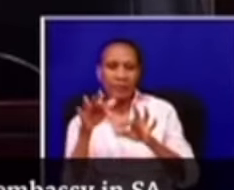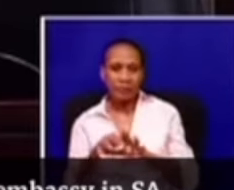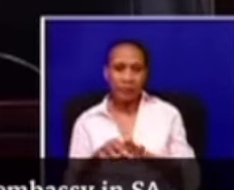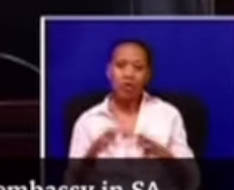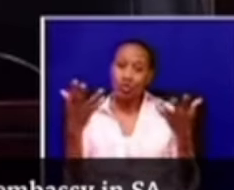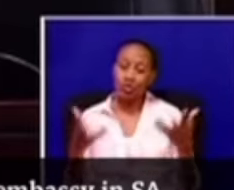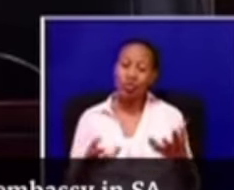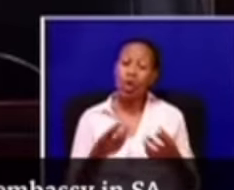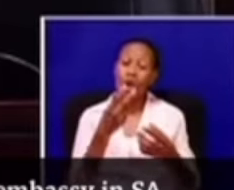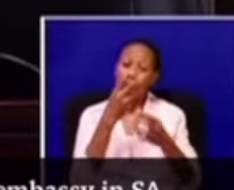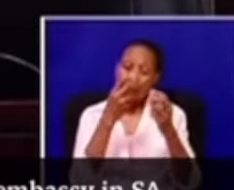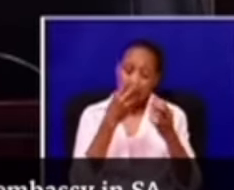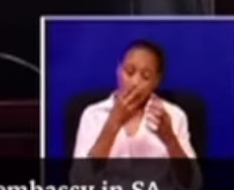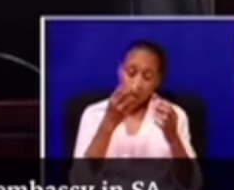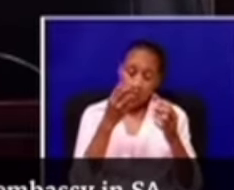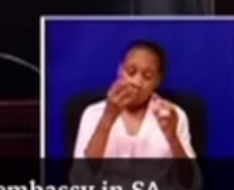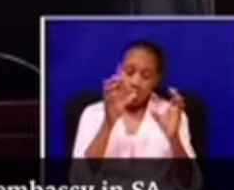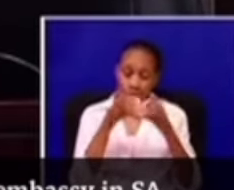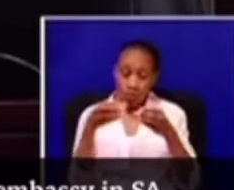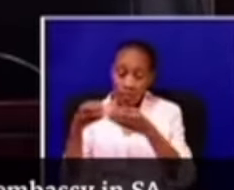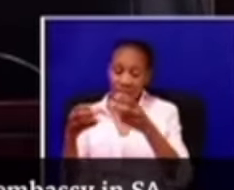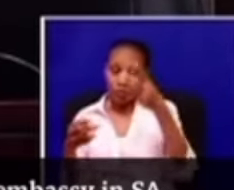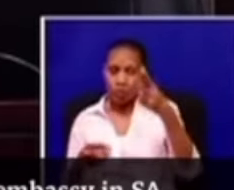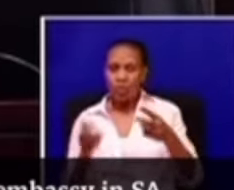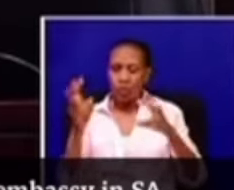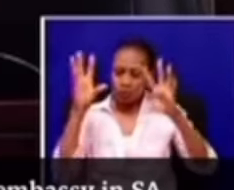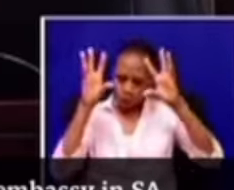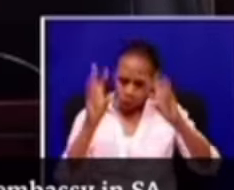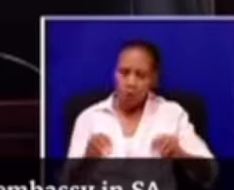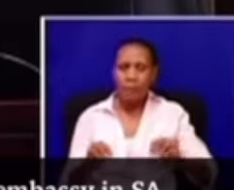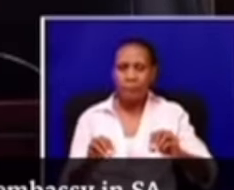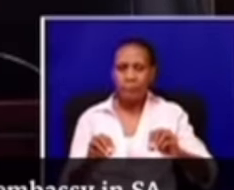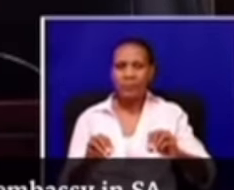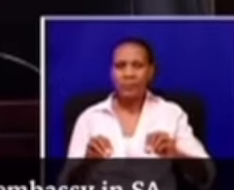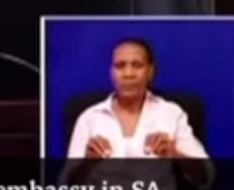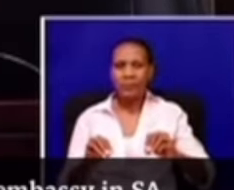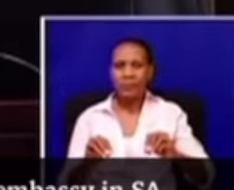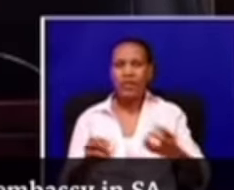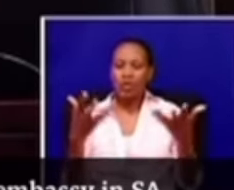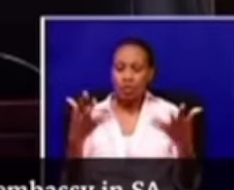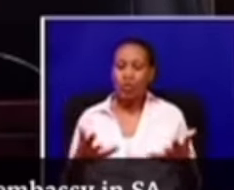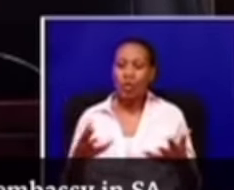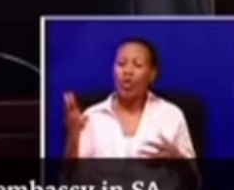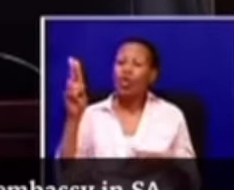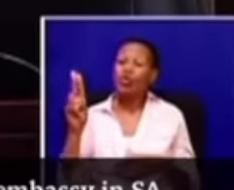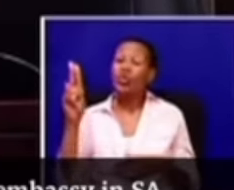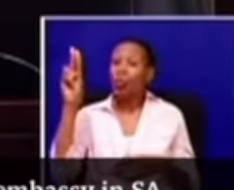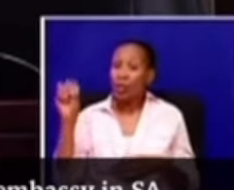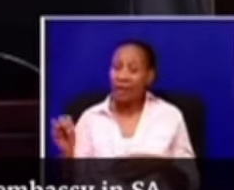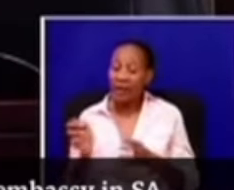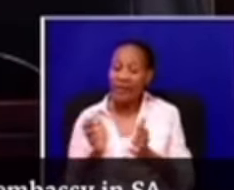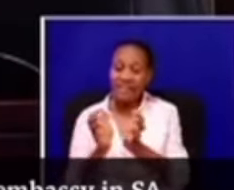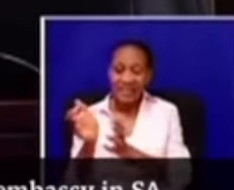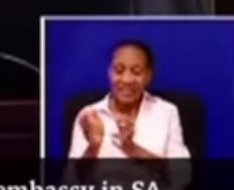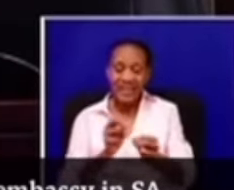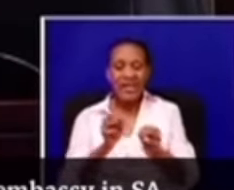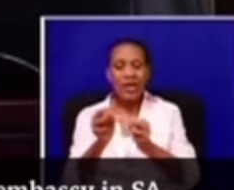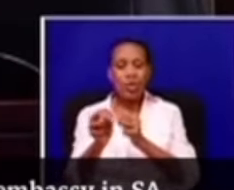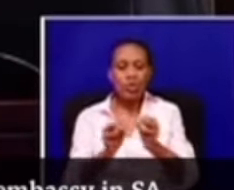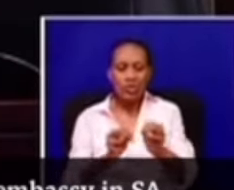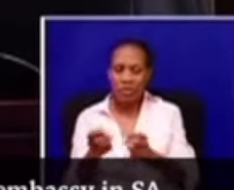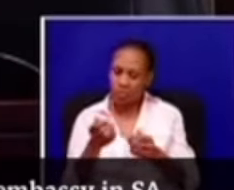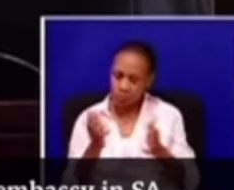to the conflict commit to to binding united nations facilitated negotiations